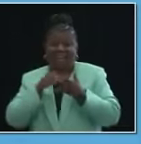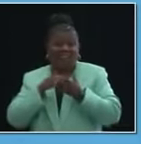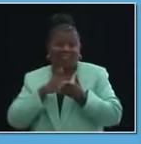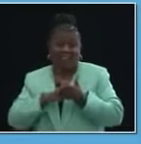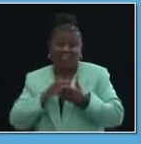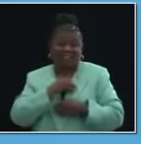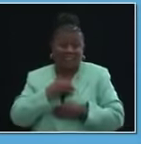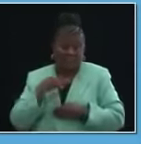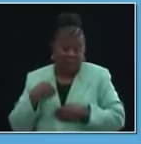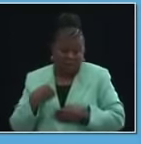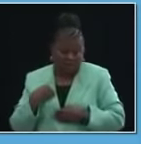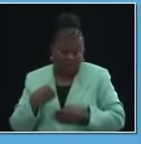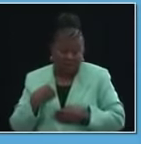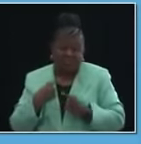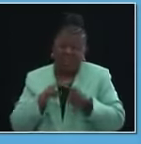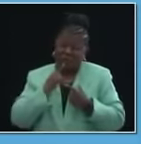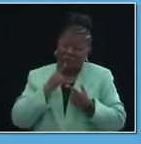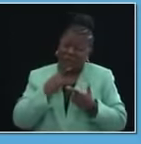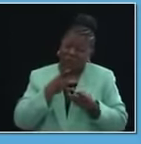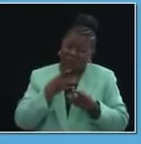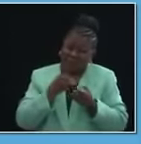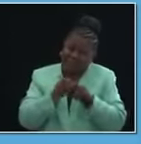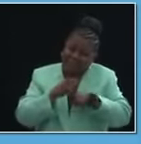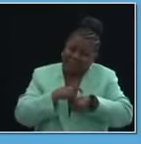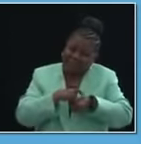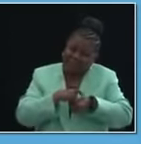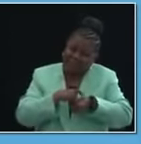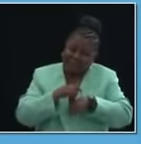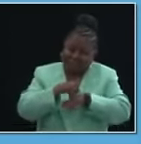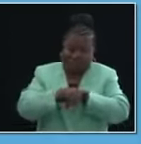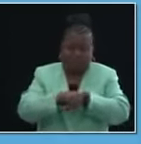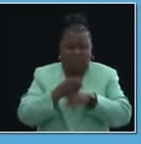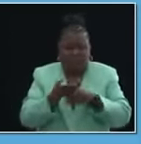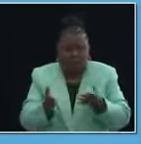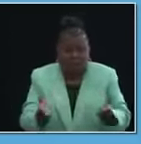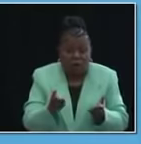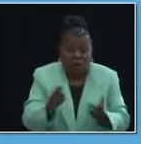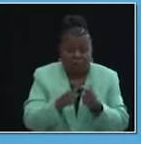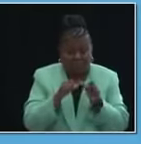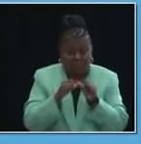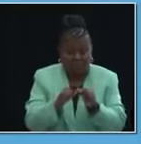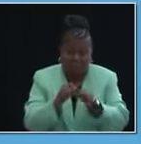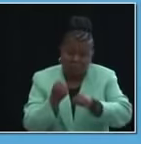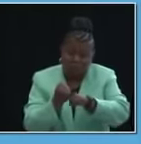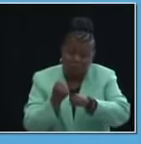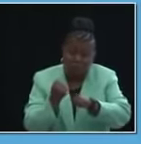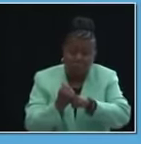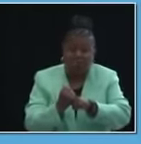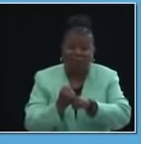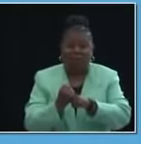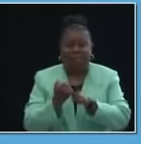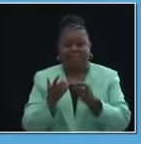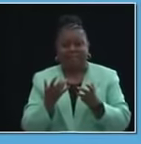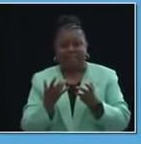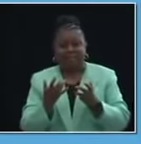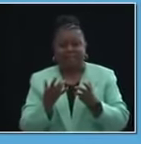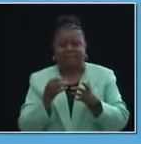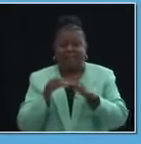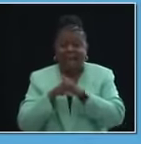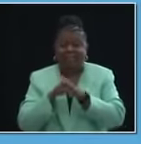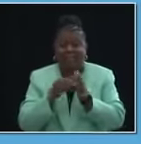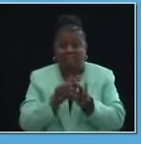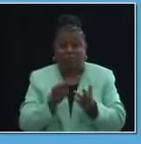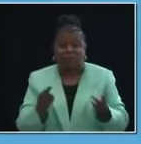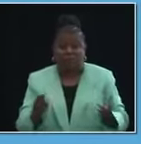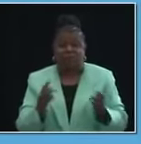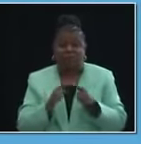undocumented members. And I really would just like to take the time this evening to encourage you to continue to support access to